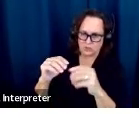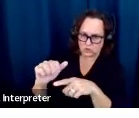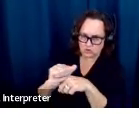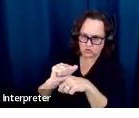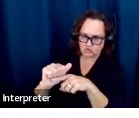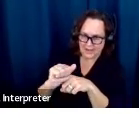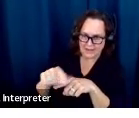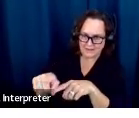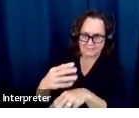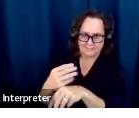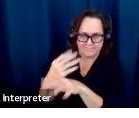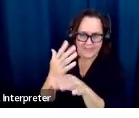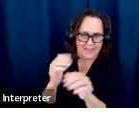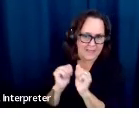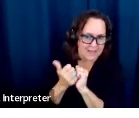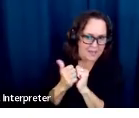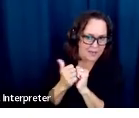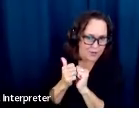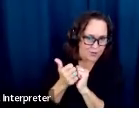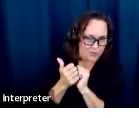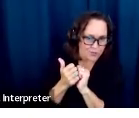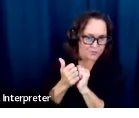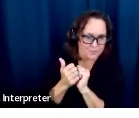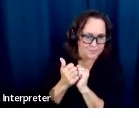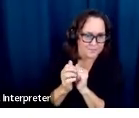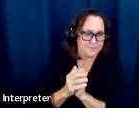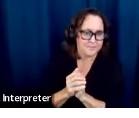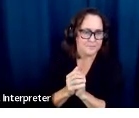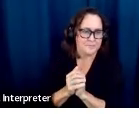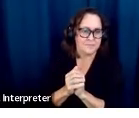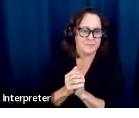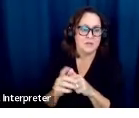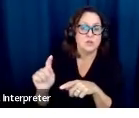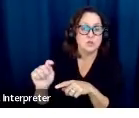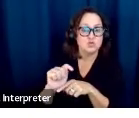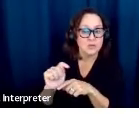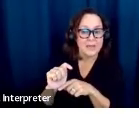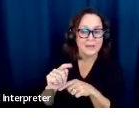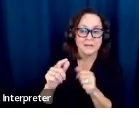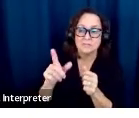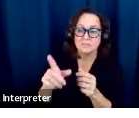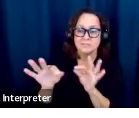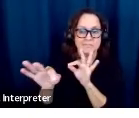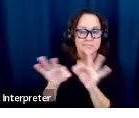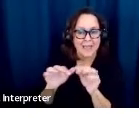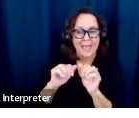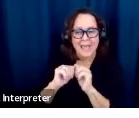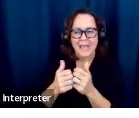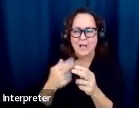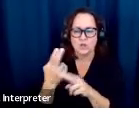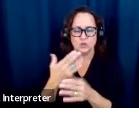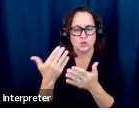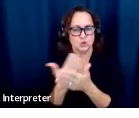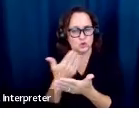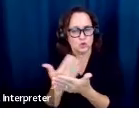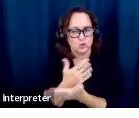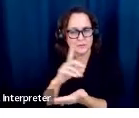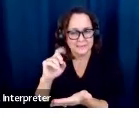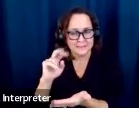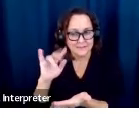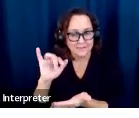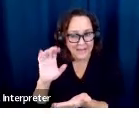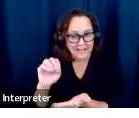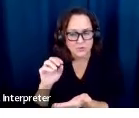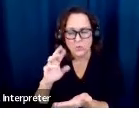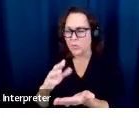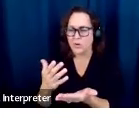facilitate successful virtual service delivery. The training could cover how to use a new device or could involve training the participant